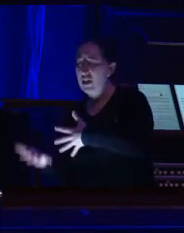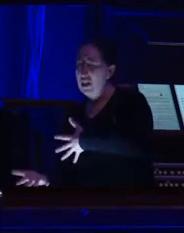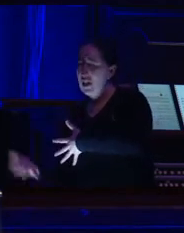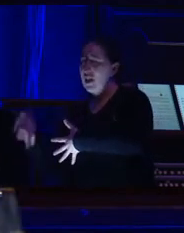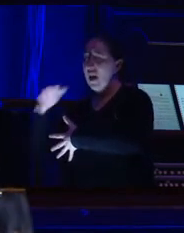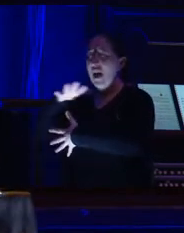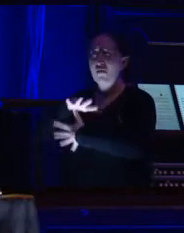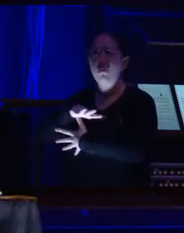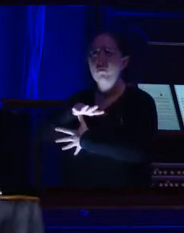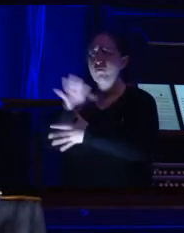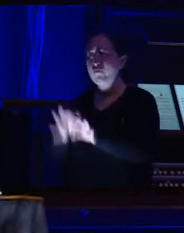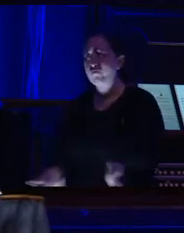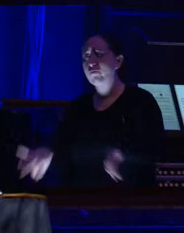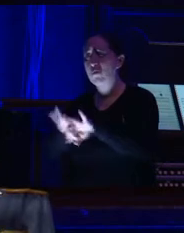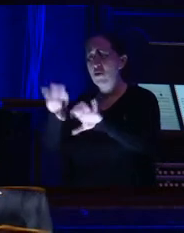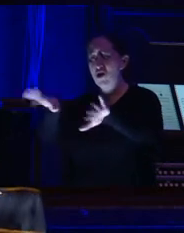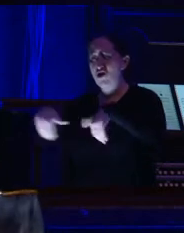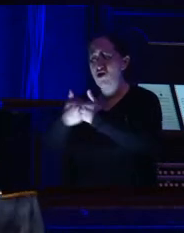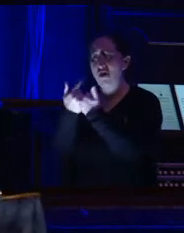of our time.